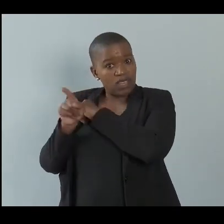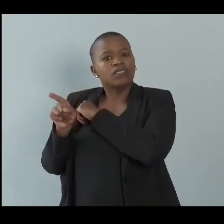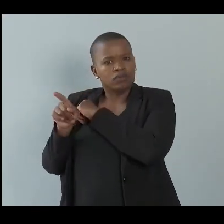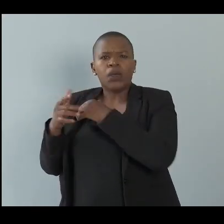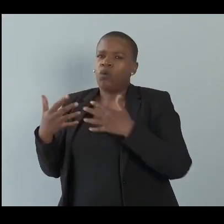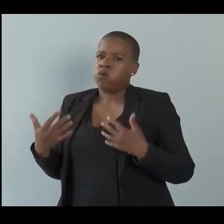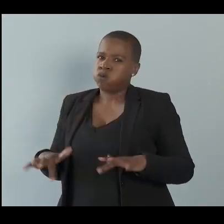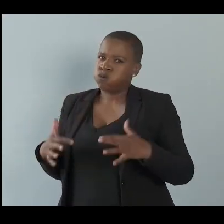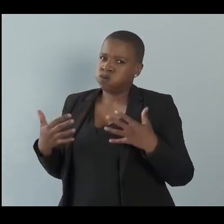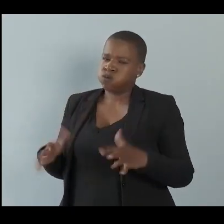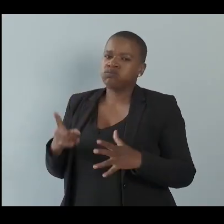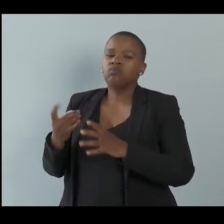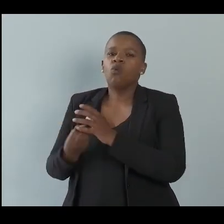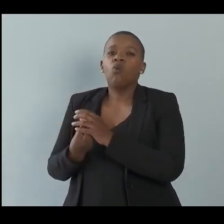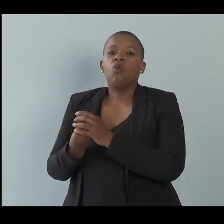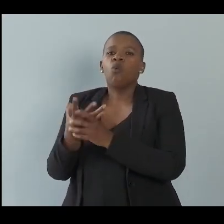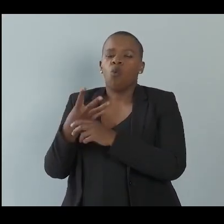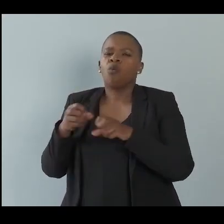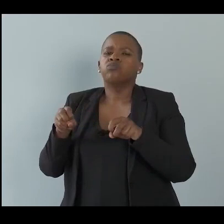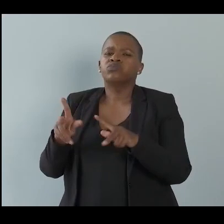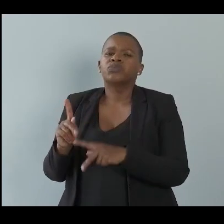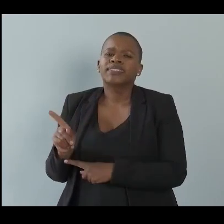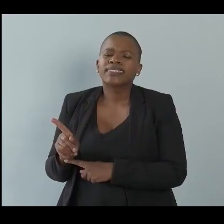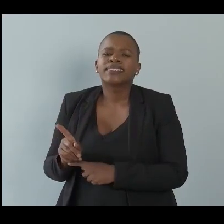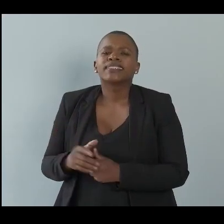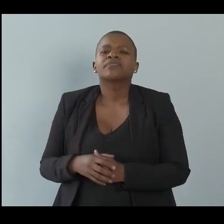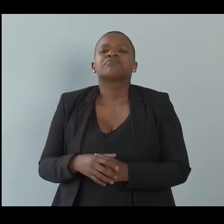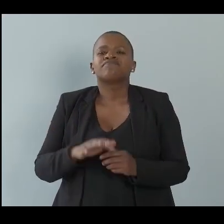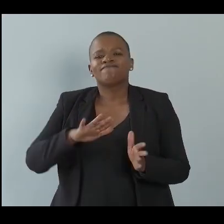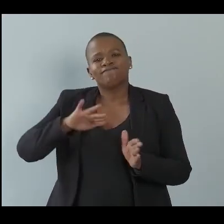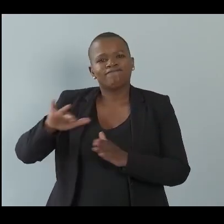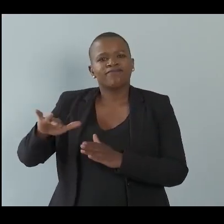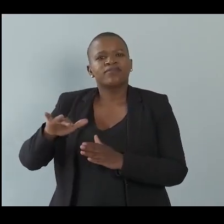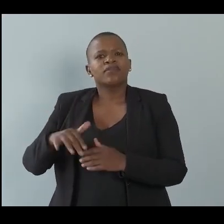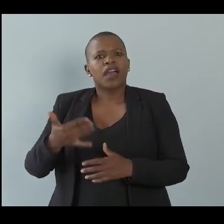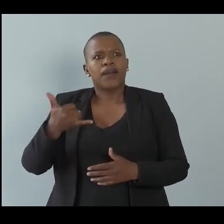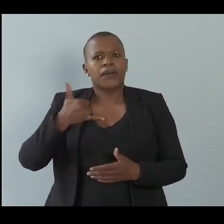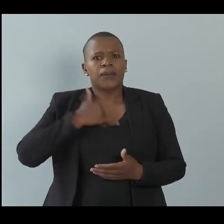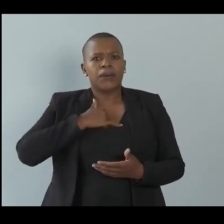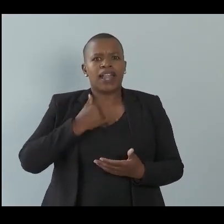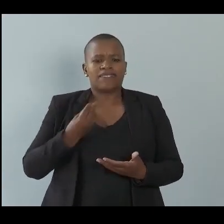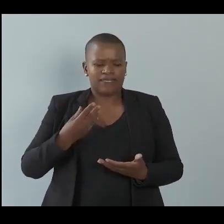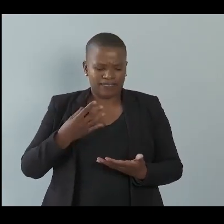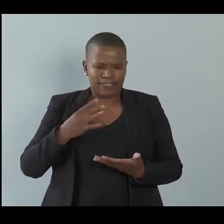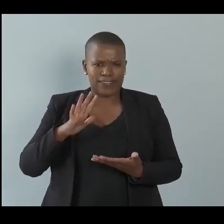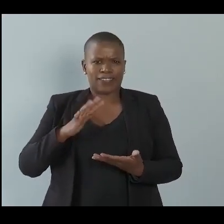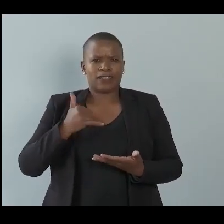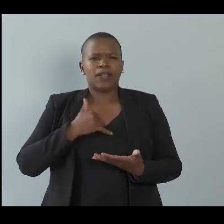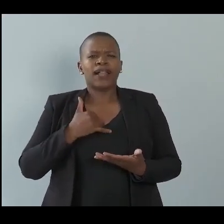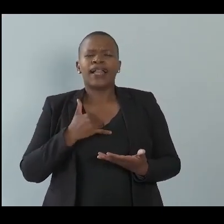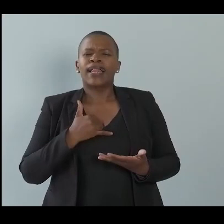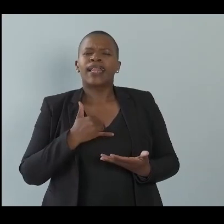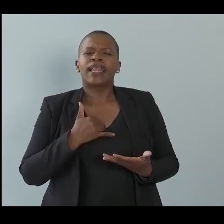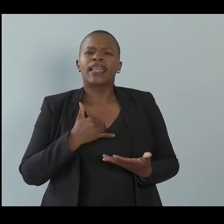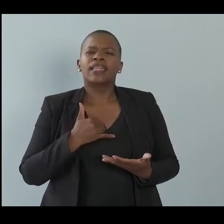regions. Just want to turn to the conference line. If we have any calls to come through via conference line,